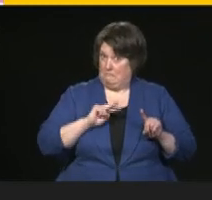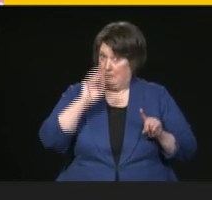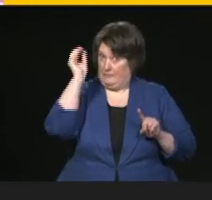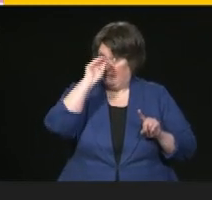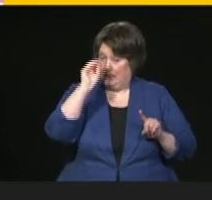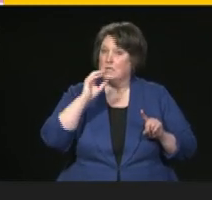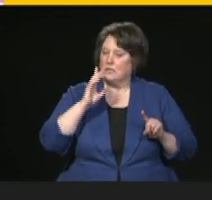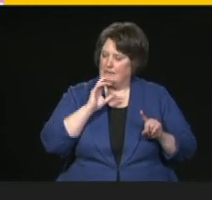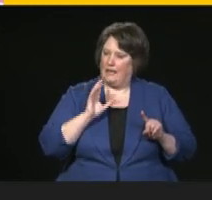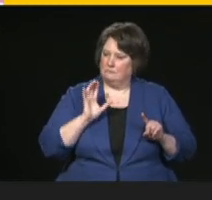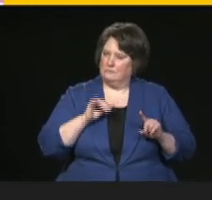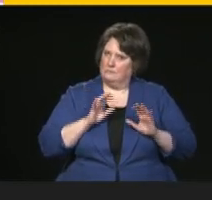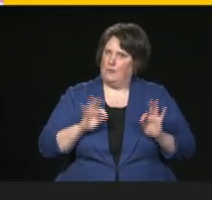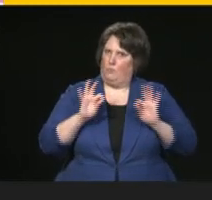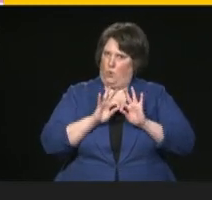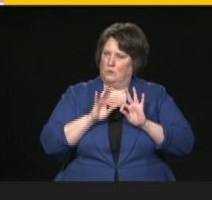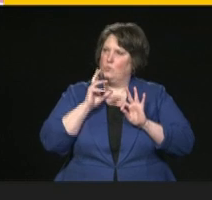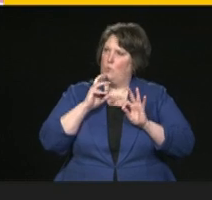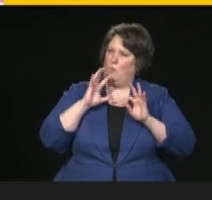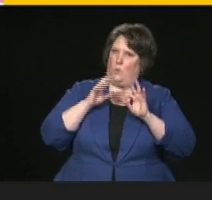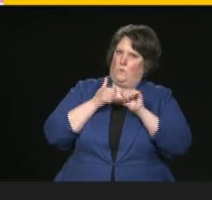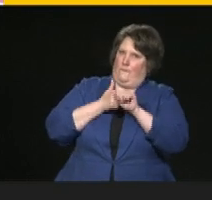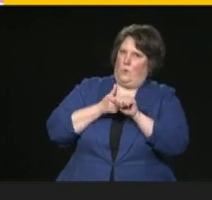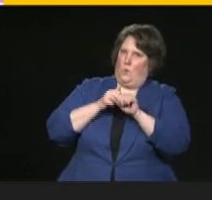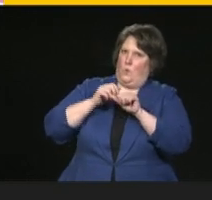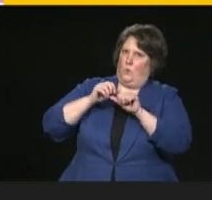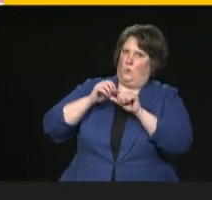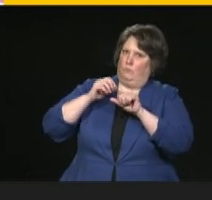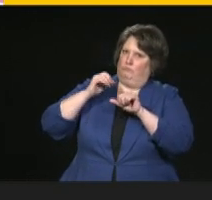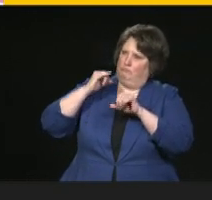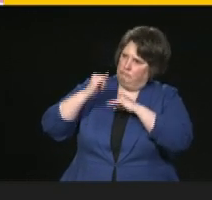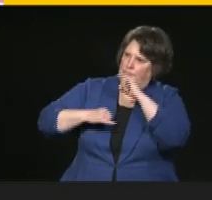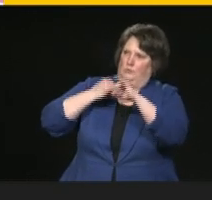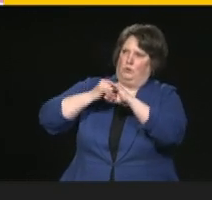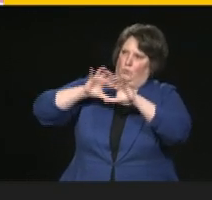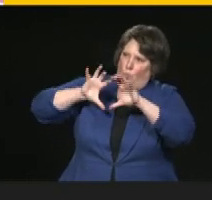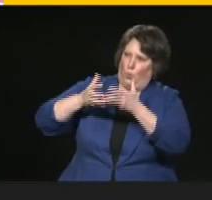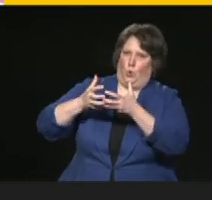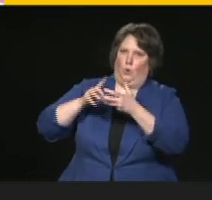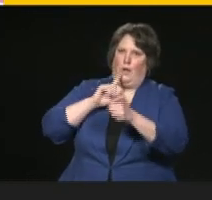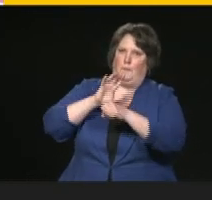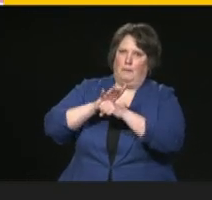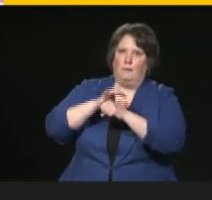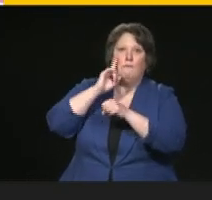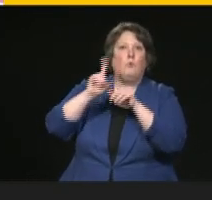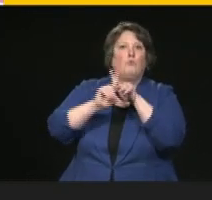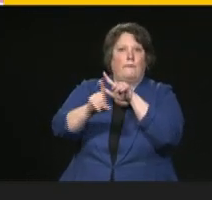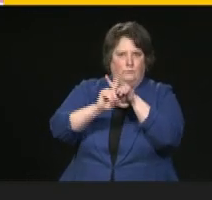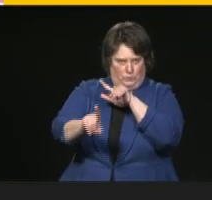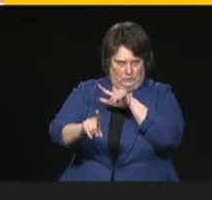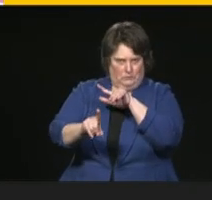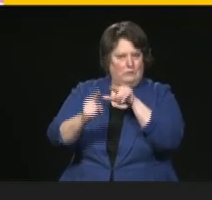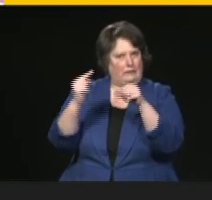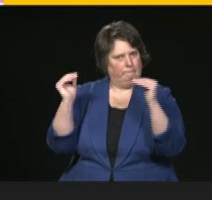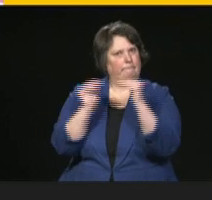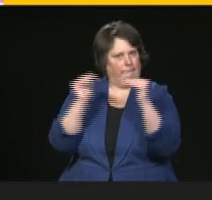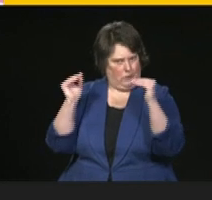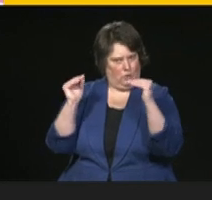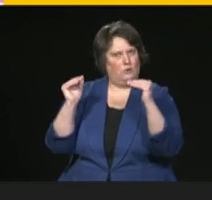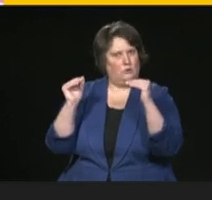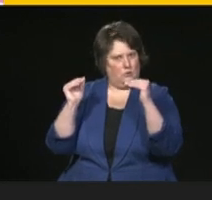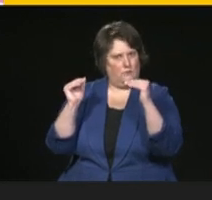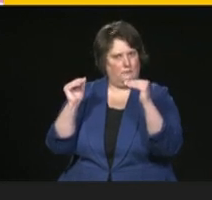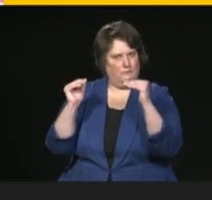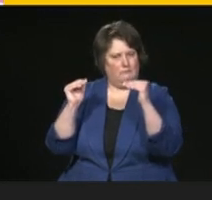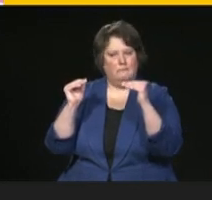by our international commitments when it comes to the treatment of refugees, and we are very alive to concerns